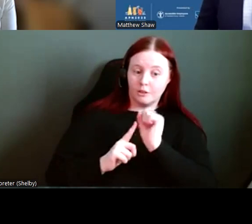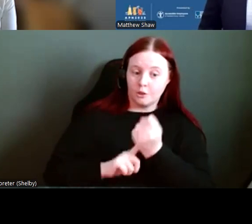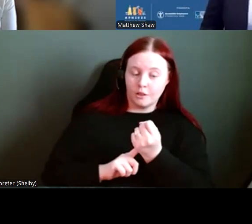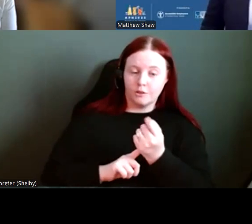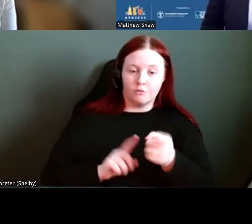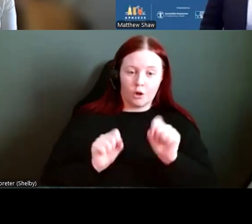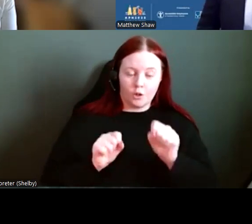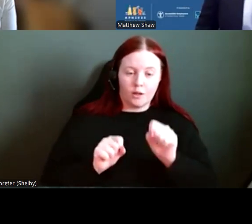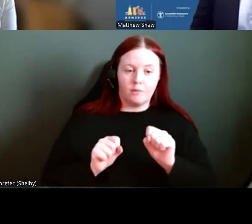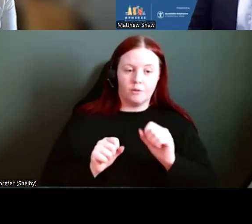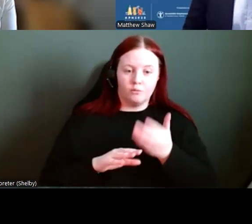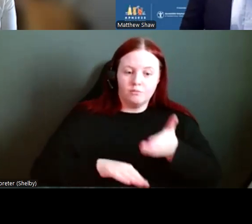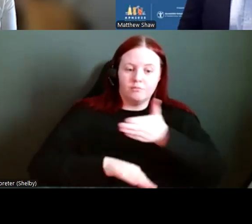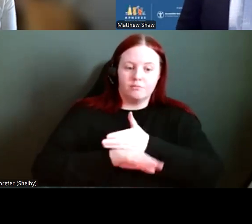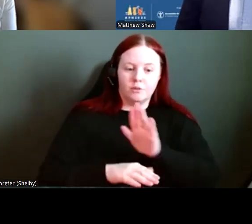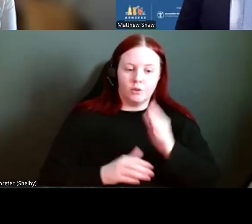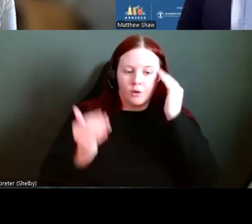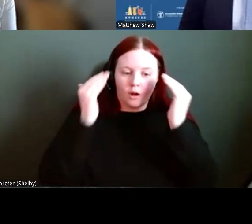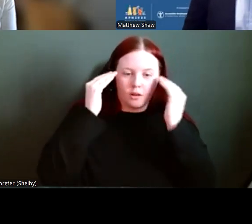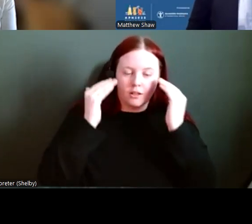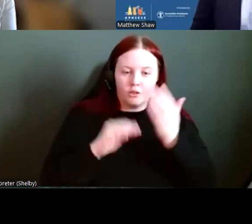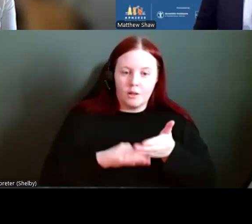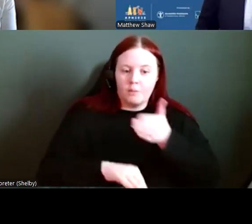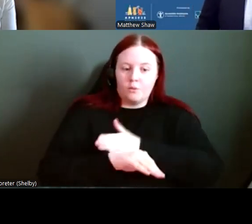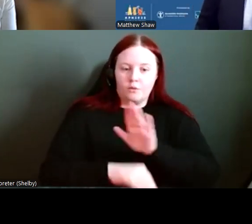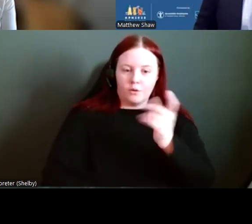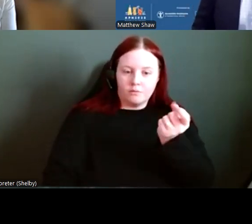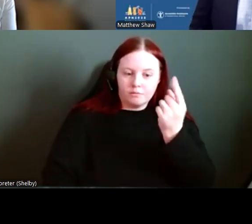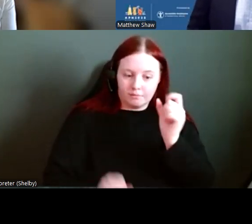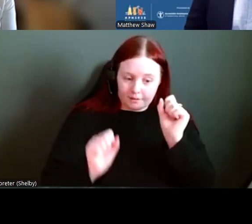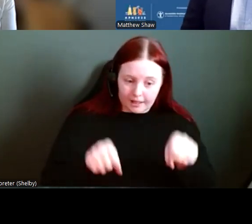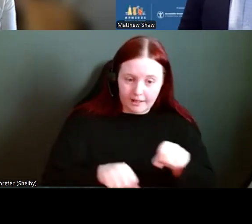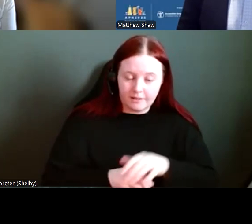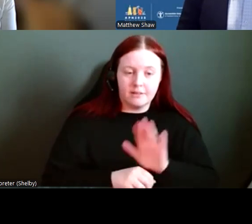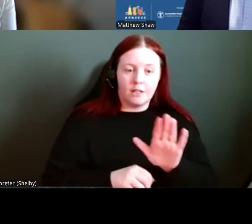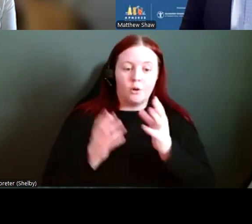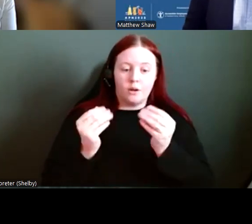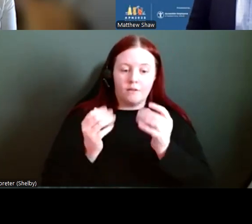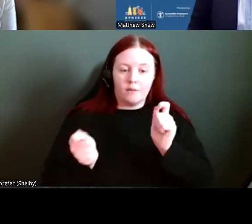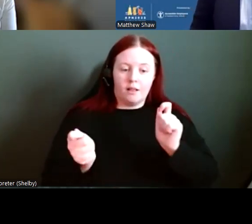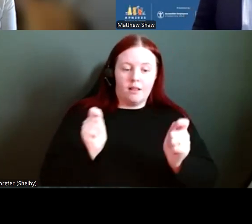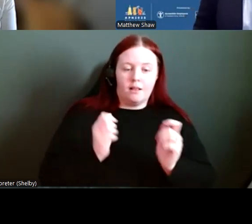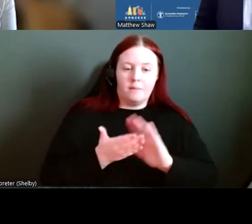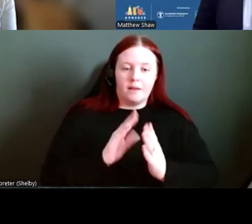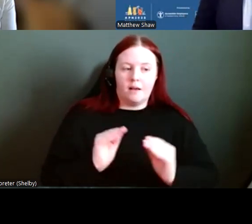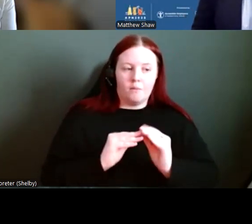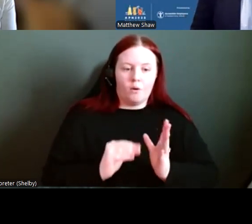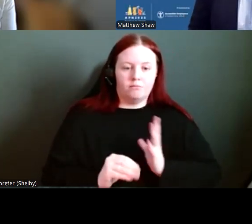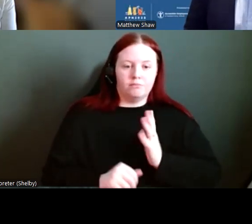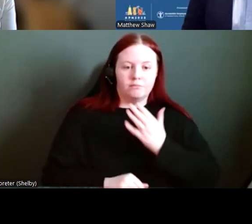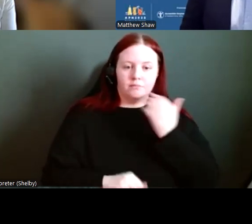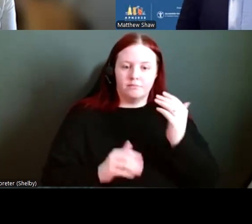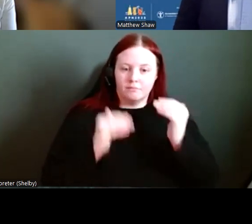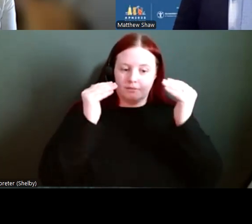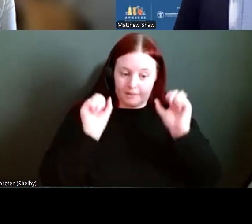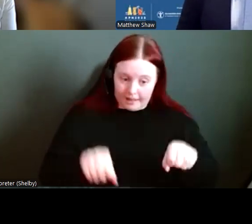and for their data to become progressively more sophisticated. So if we think of any activity that